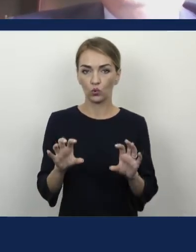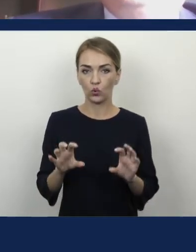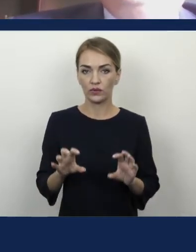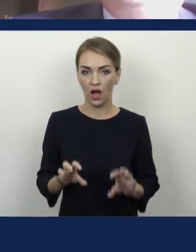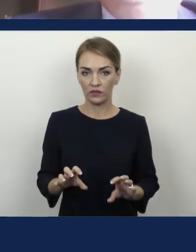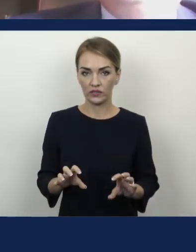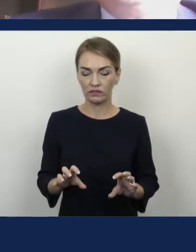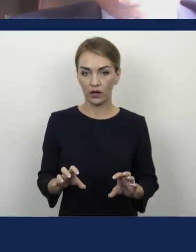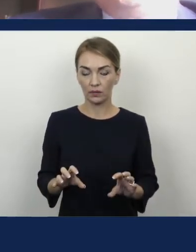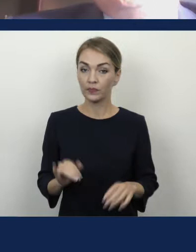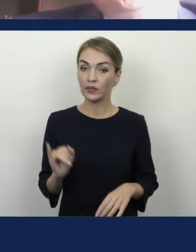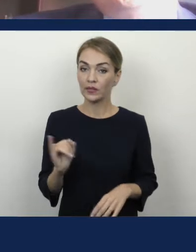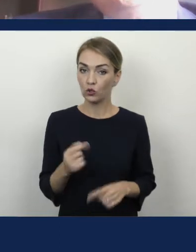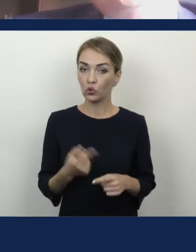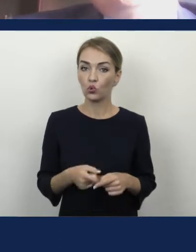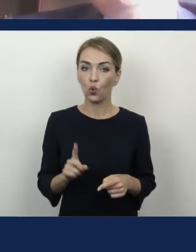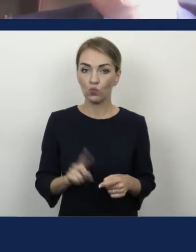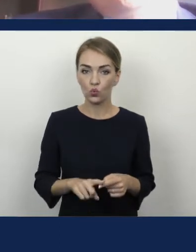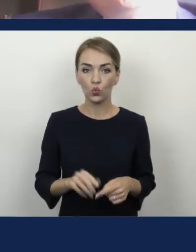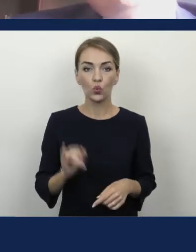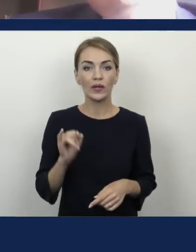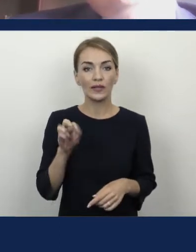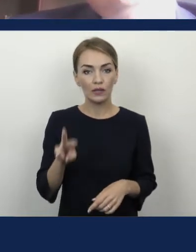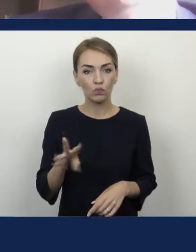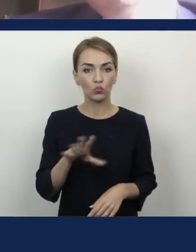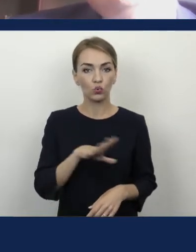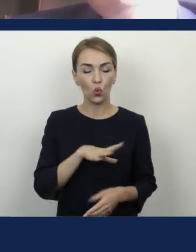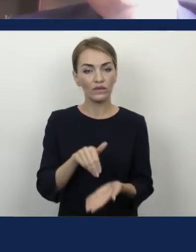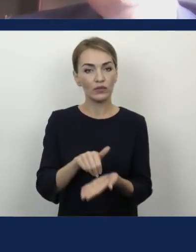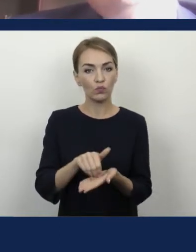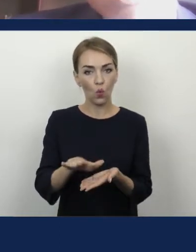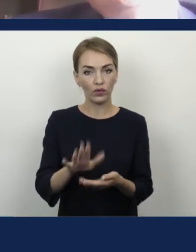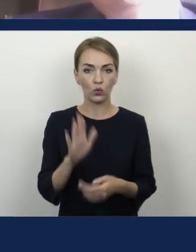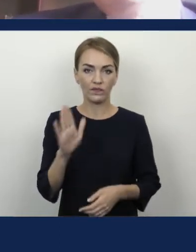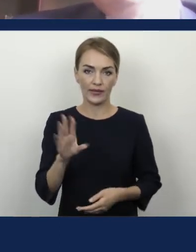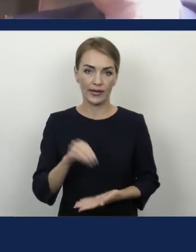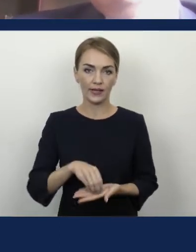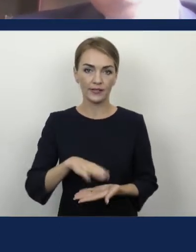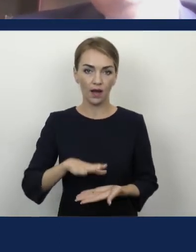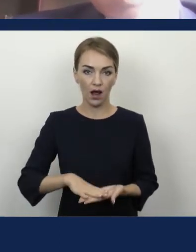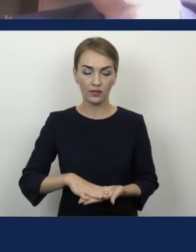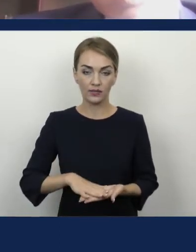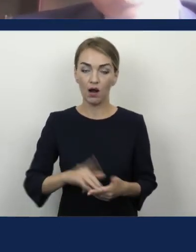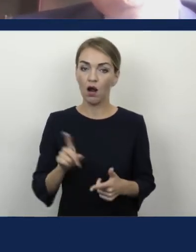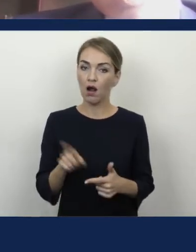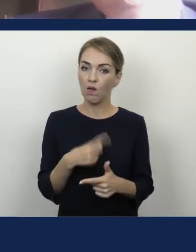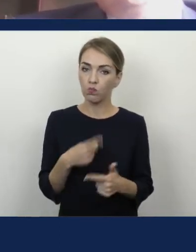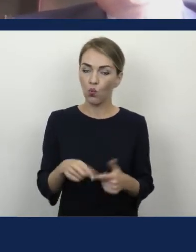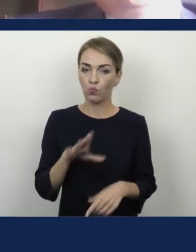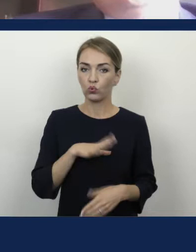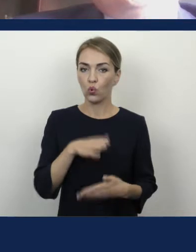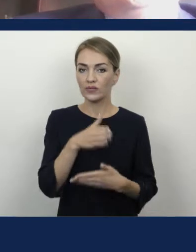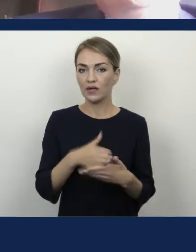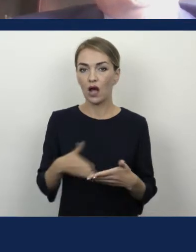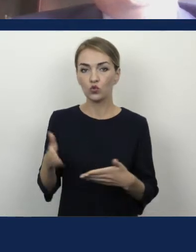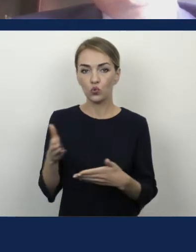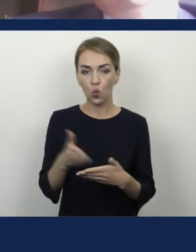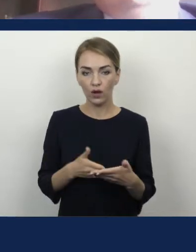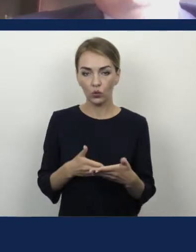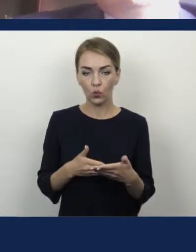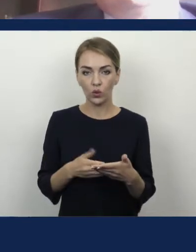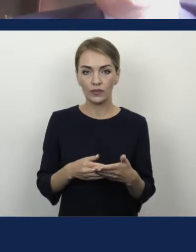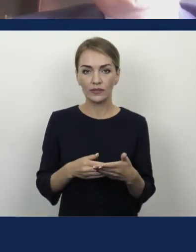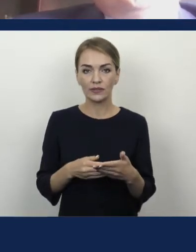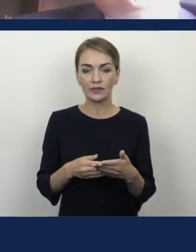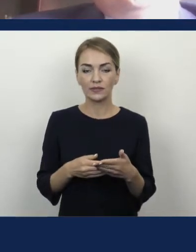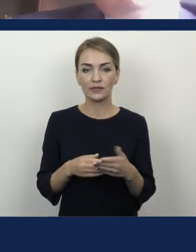were refused registration, or the status of an already registered candidate